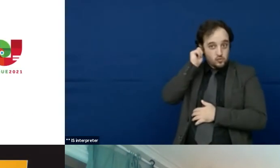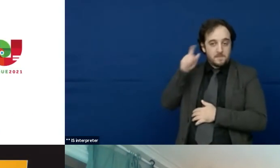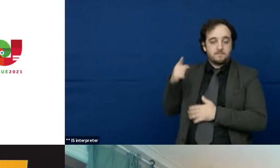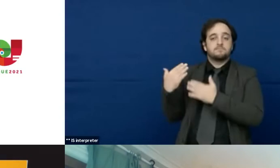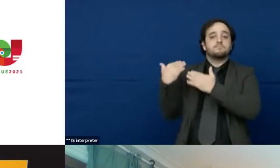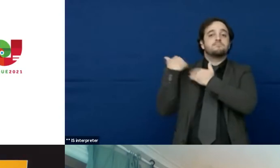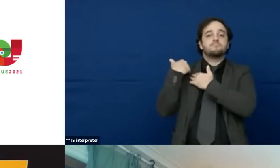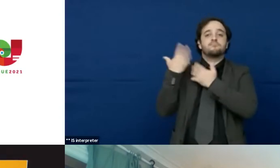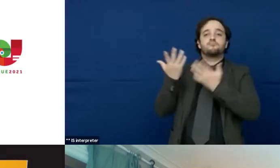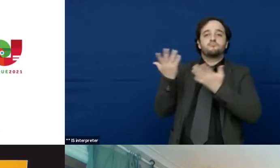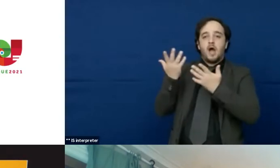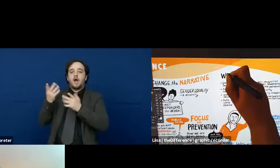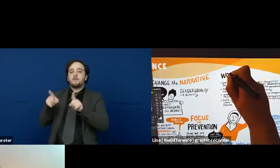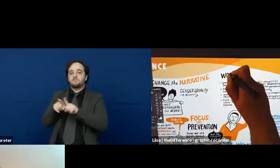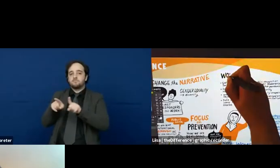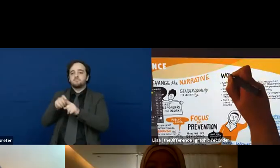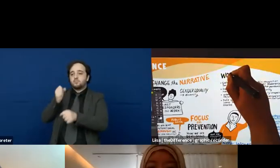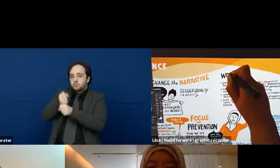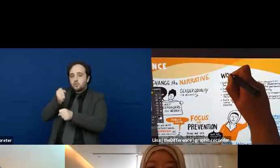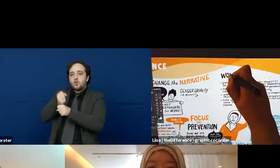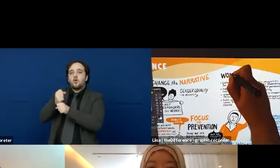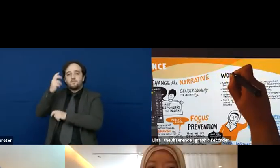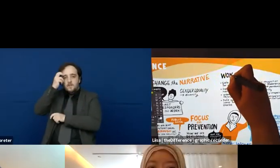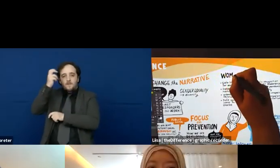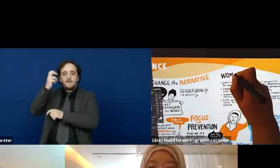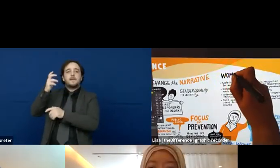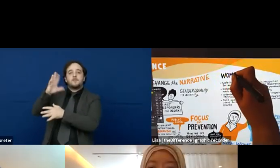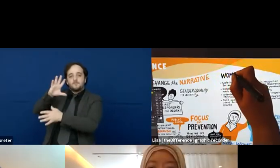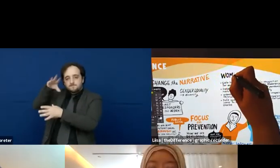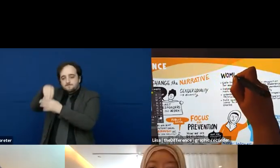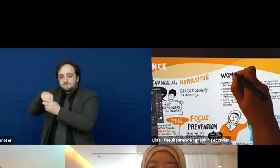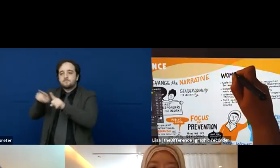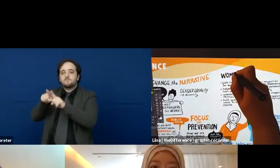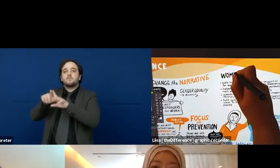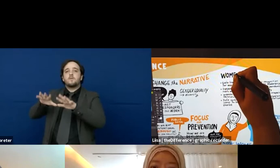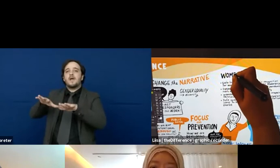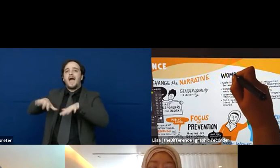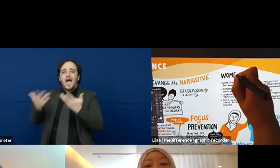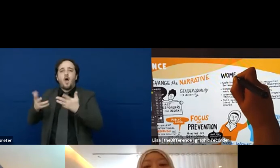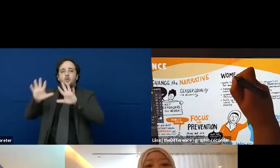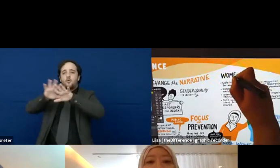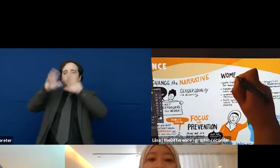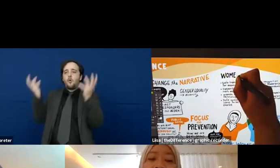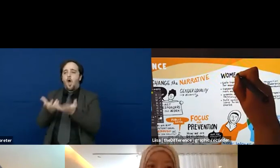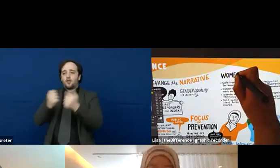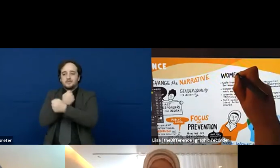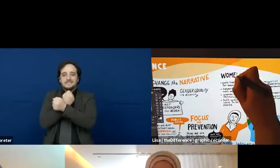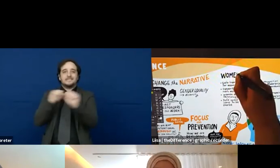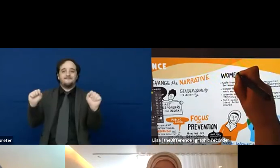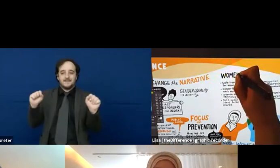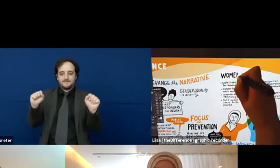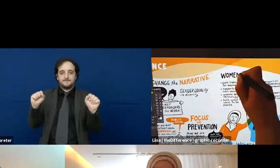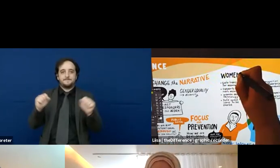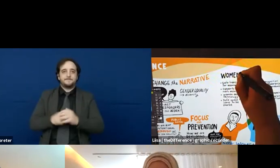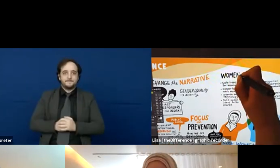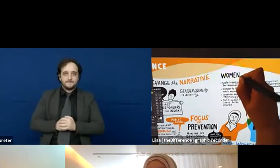Women and Girls, another Action Coalition leader. Mrs. Sofian, the question I would like to